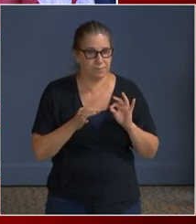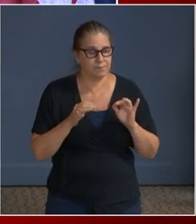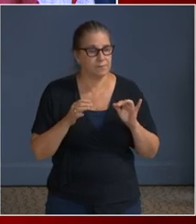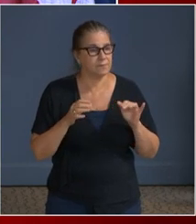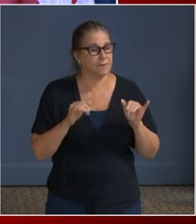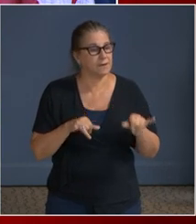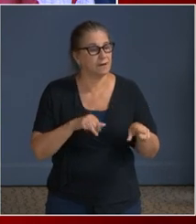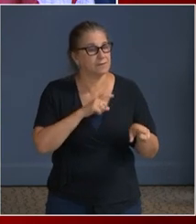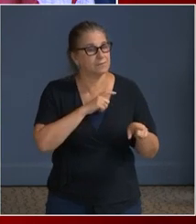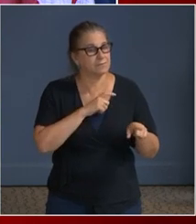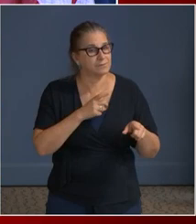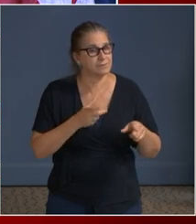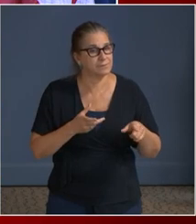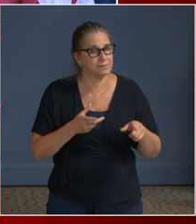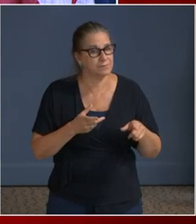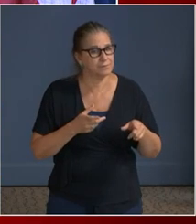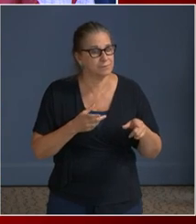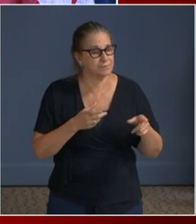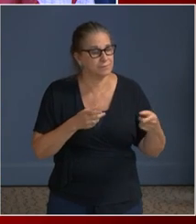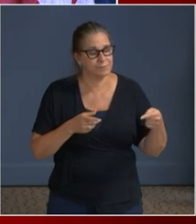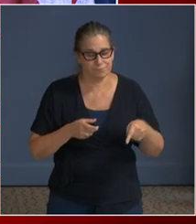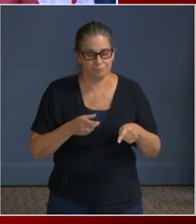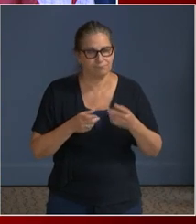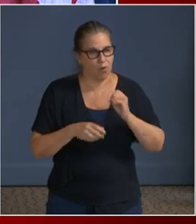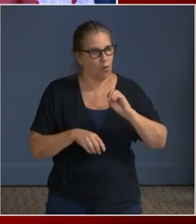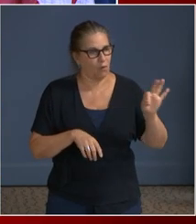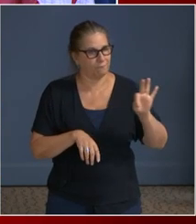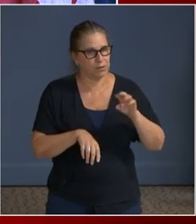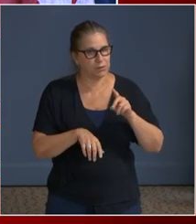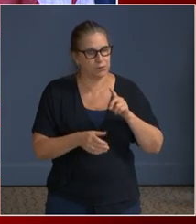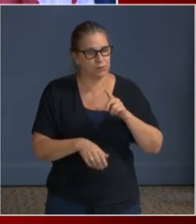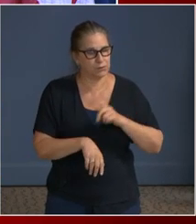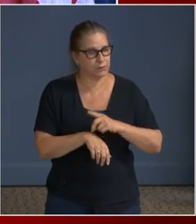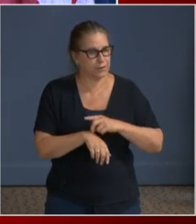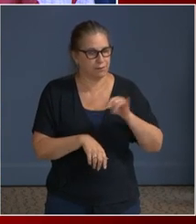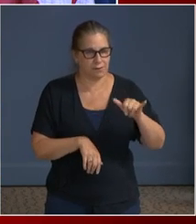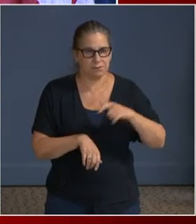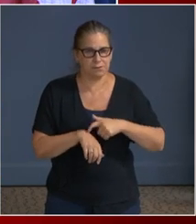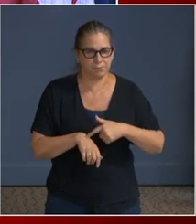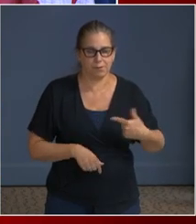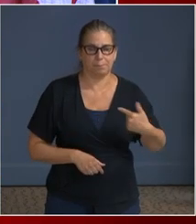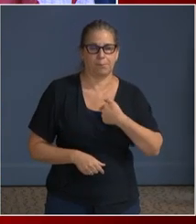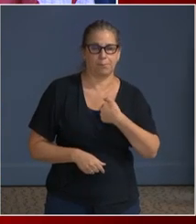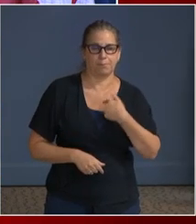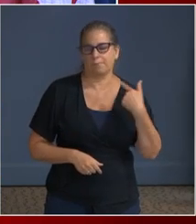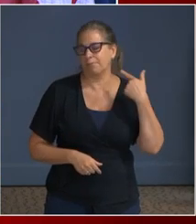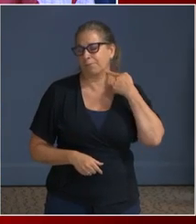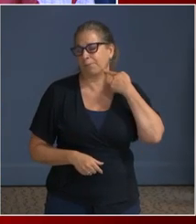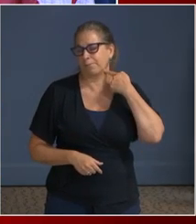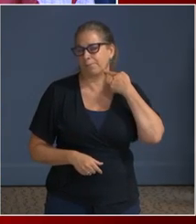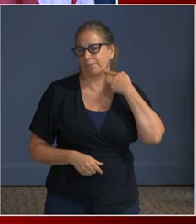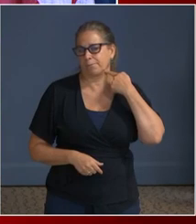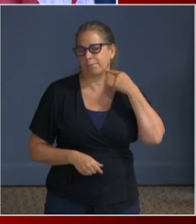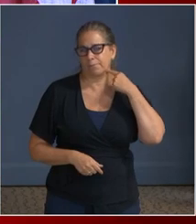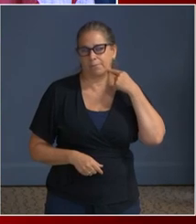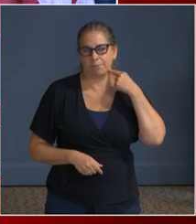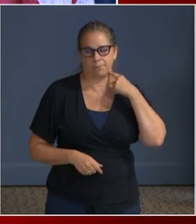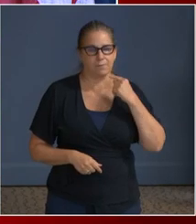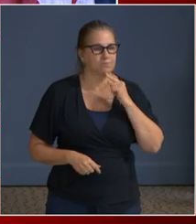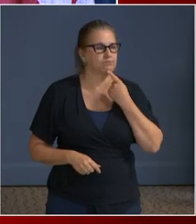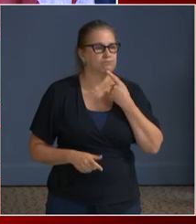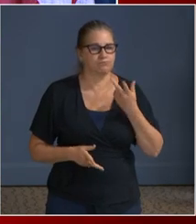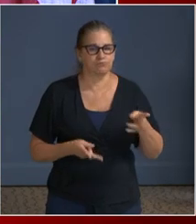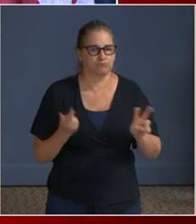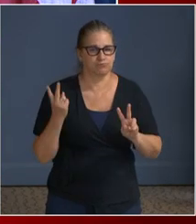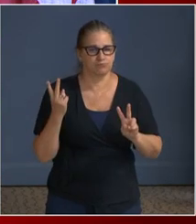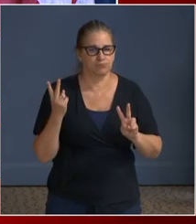by gunfire. She received a very critical gunshot wound to her neck. She has